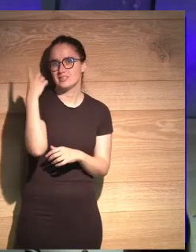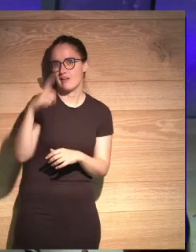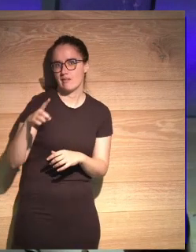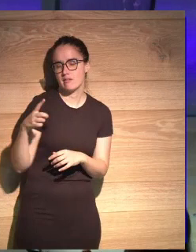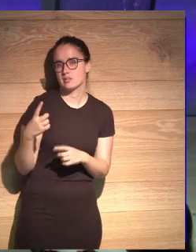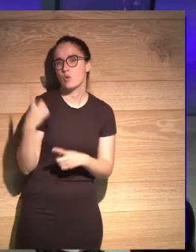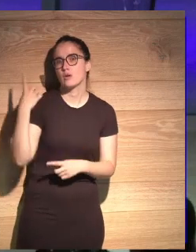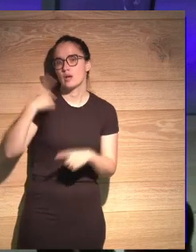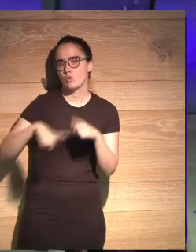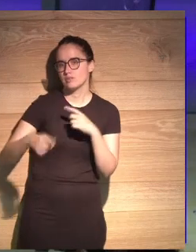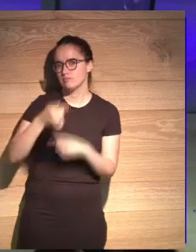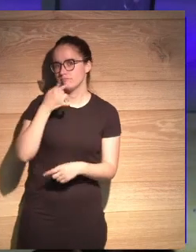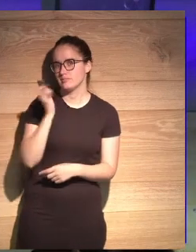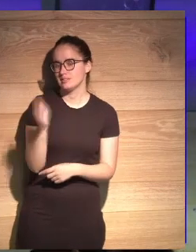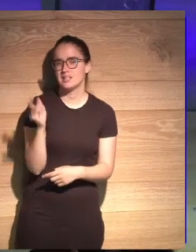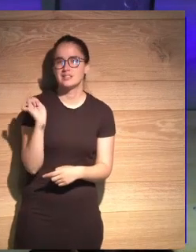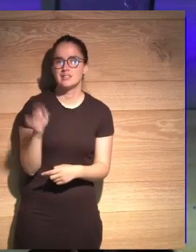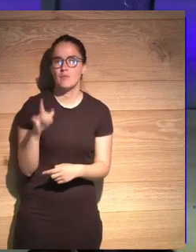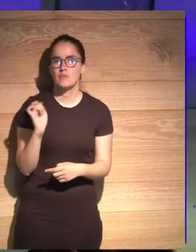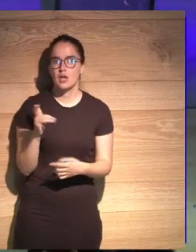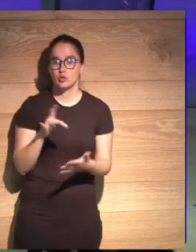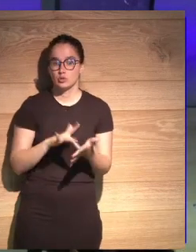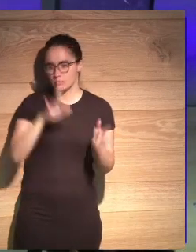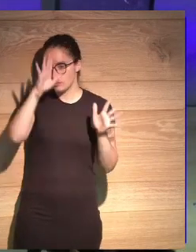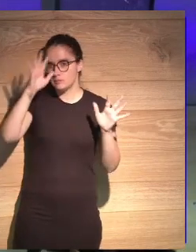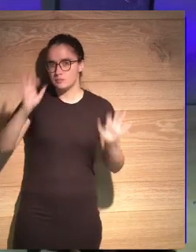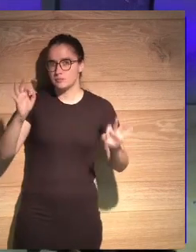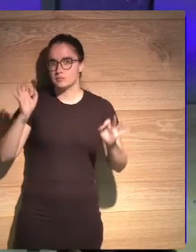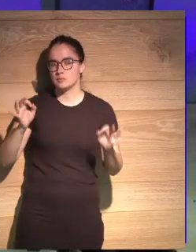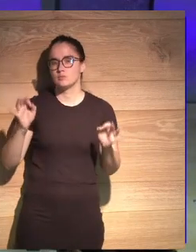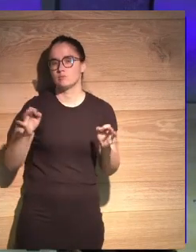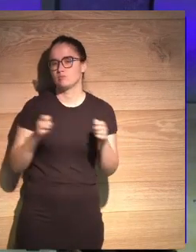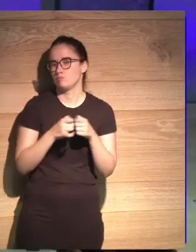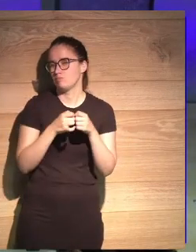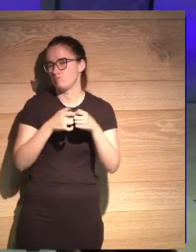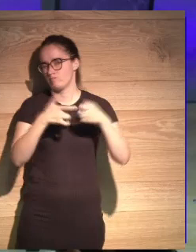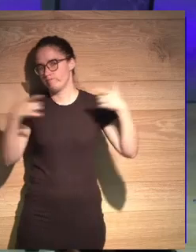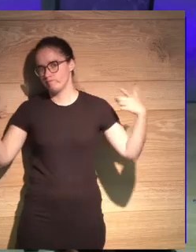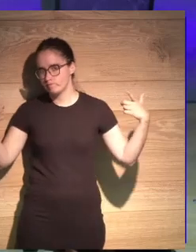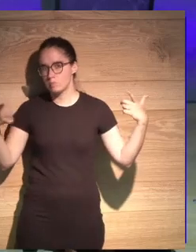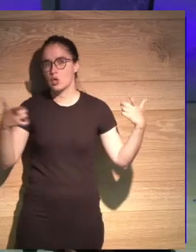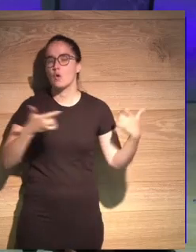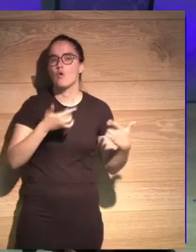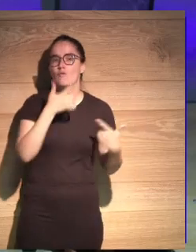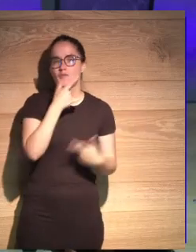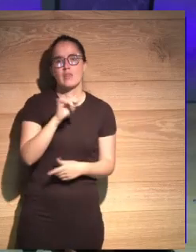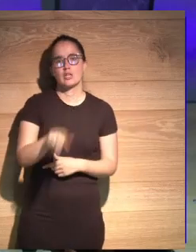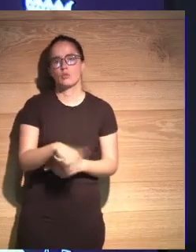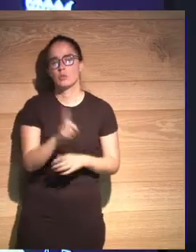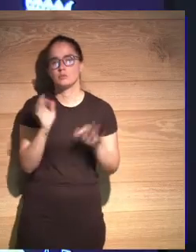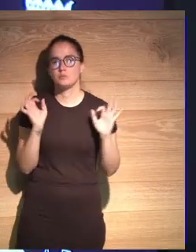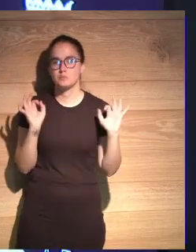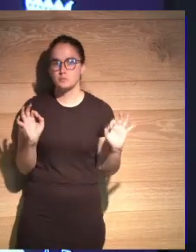games, and you know that one of the things is that, of course, there's a wide range,